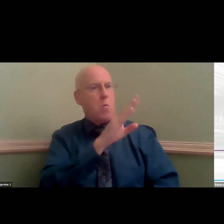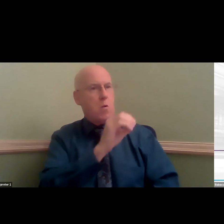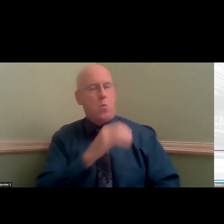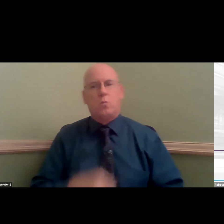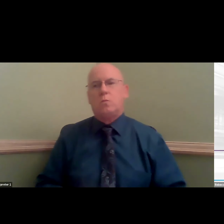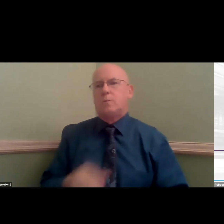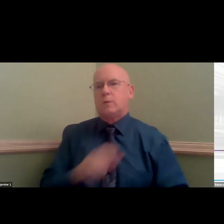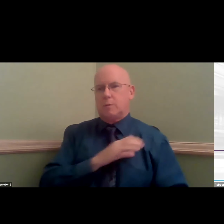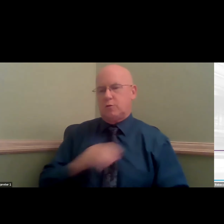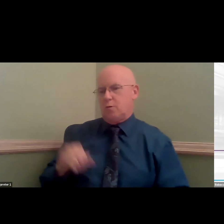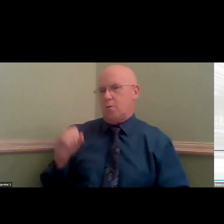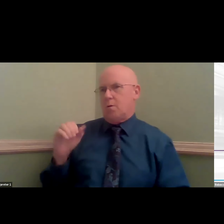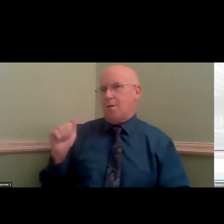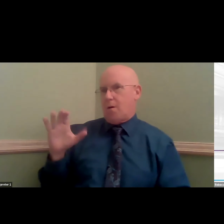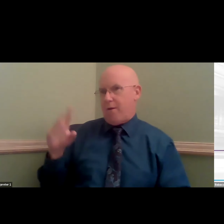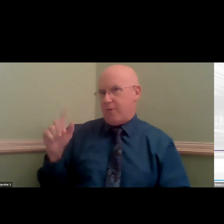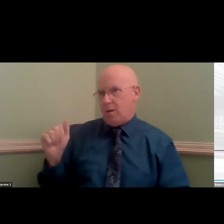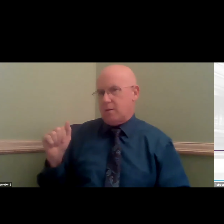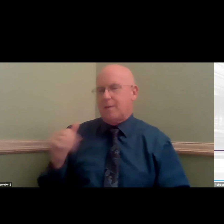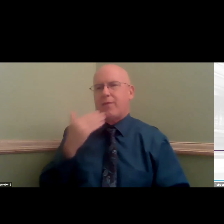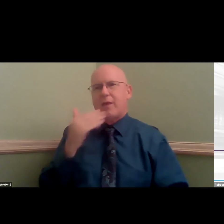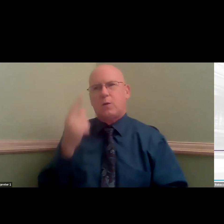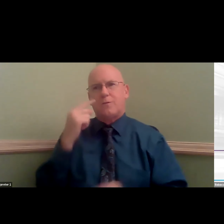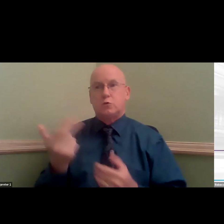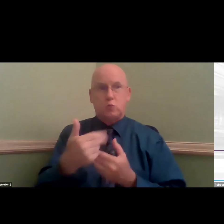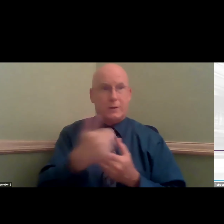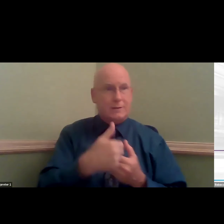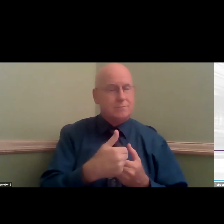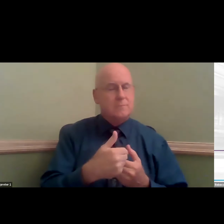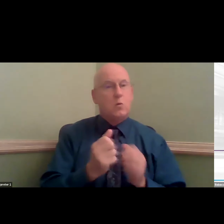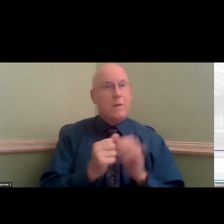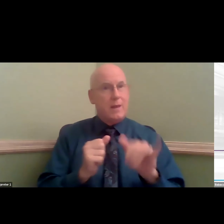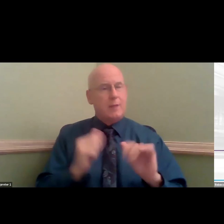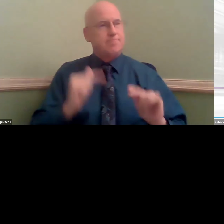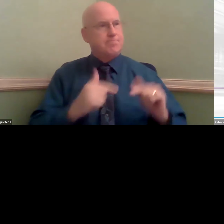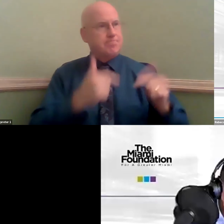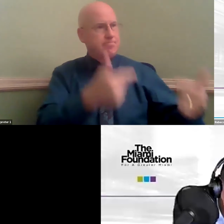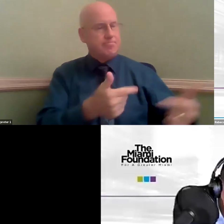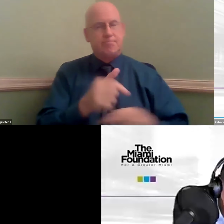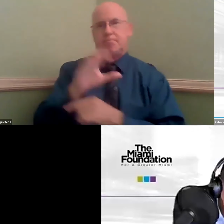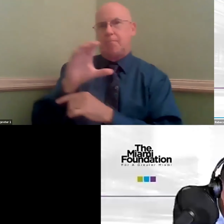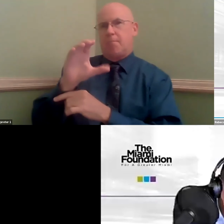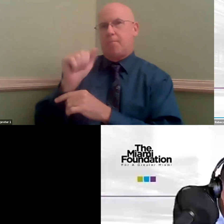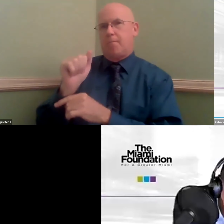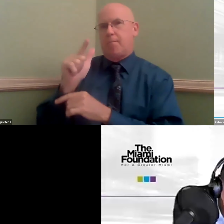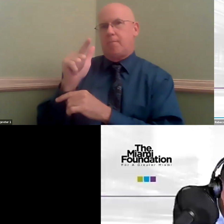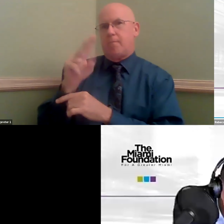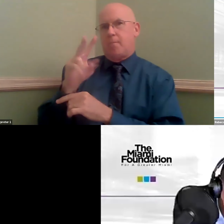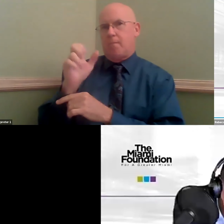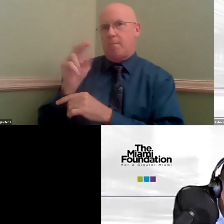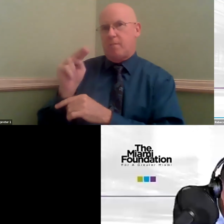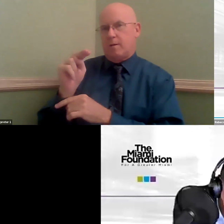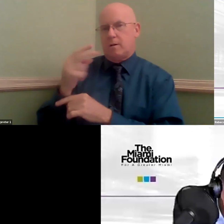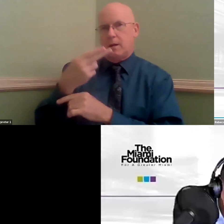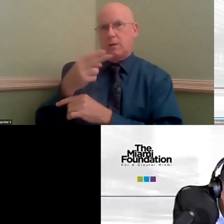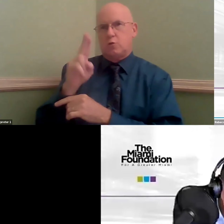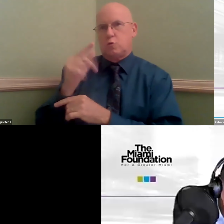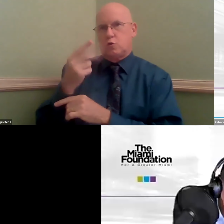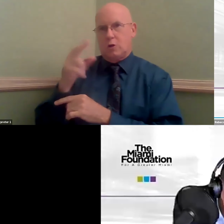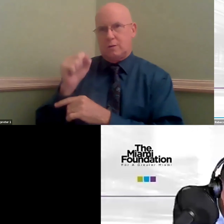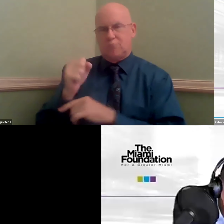your visions for the future of Miami. And with that, I'm excited to pass the mic to Calvin Hughes, who is our moderator for this evening from